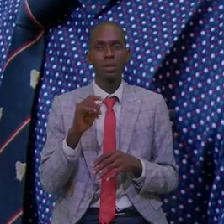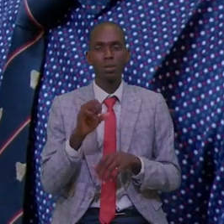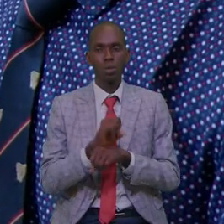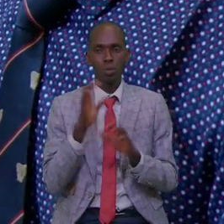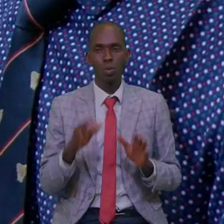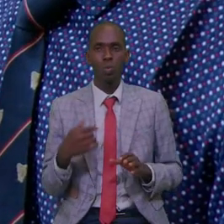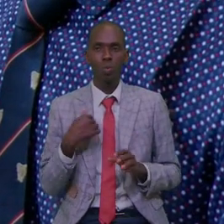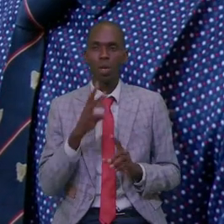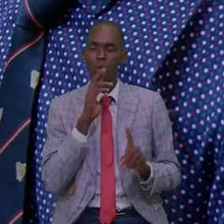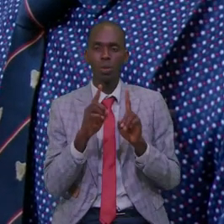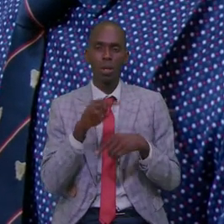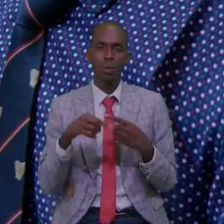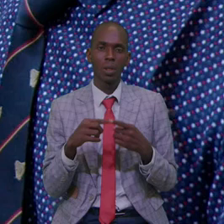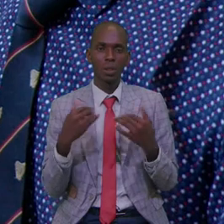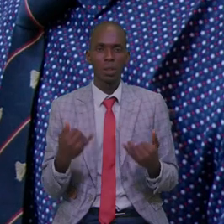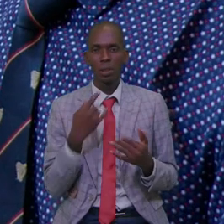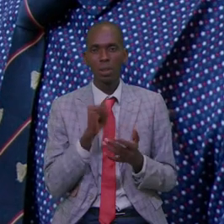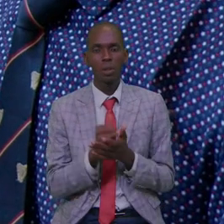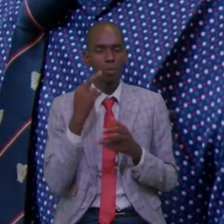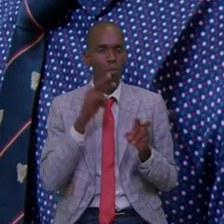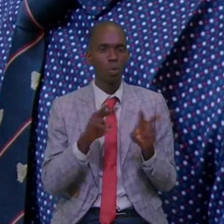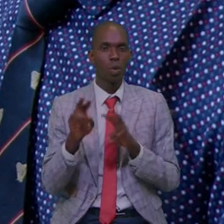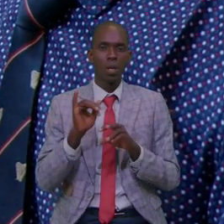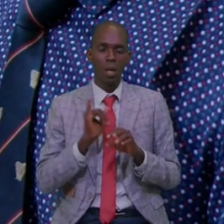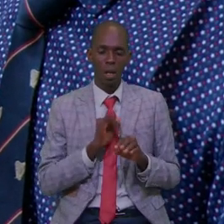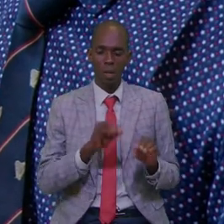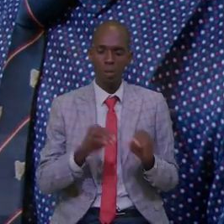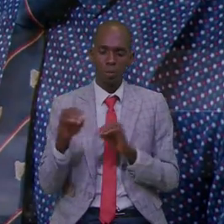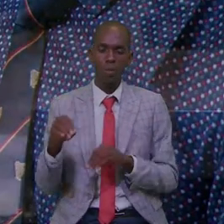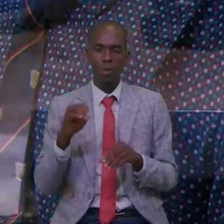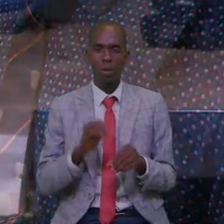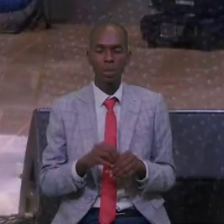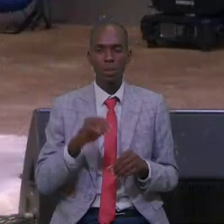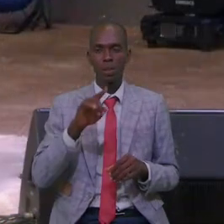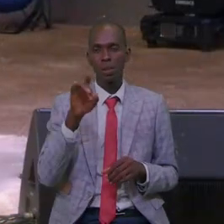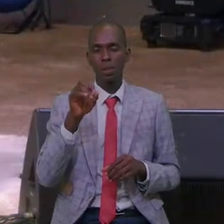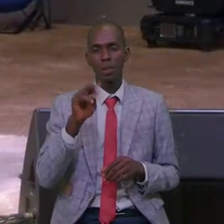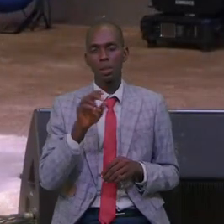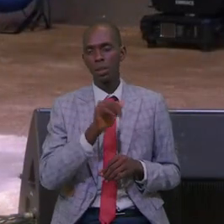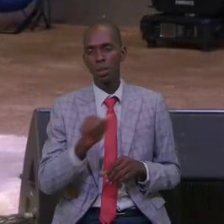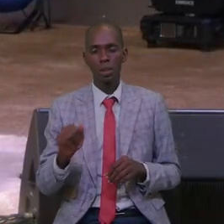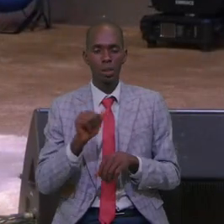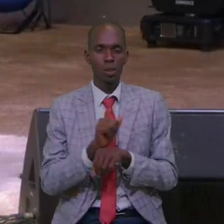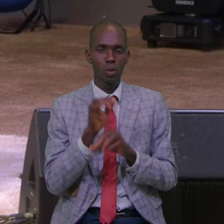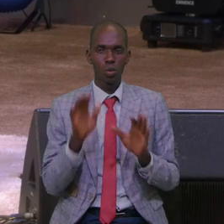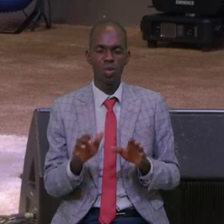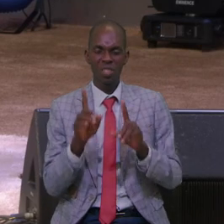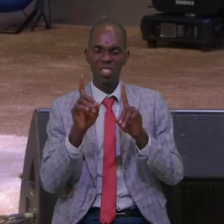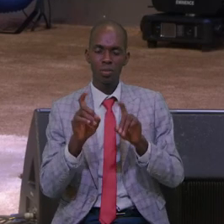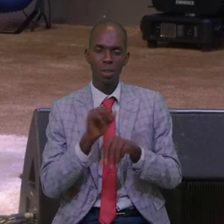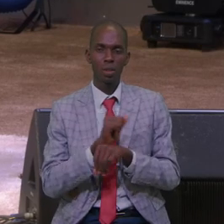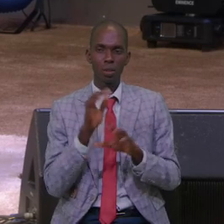says, behold, I lay in Zion for a foundation a stone, a tried stone, a